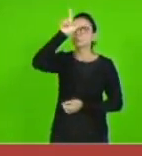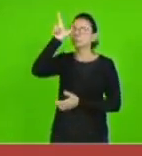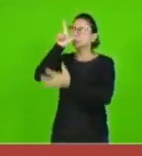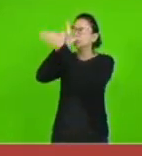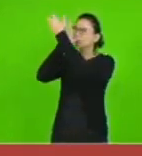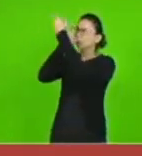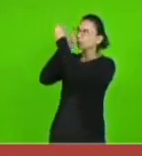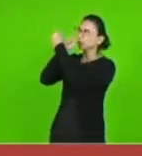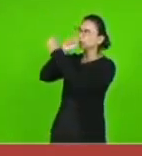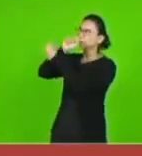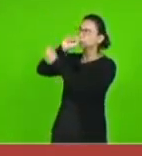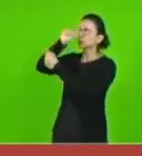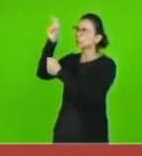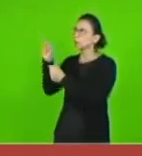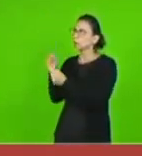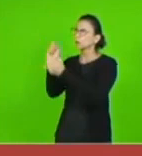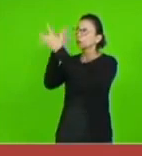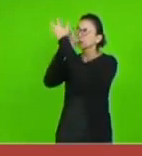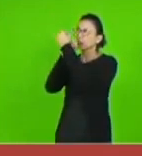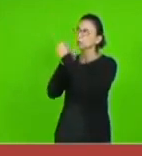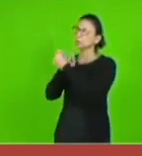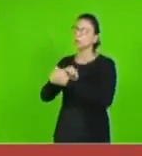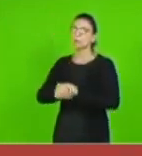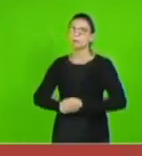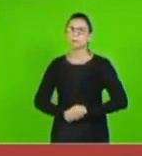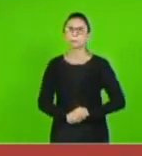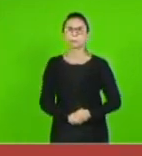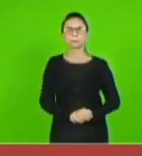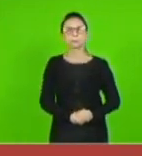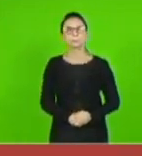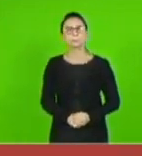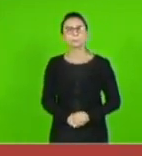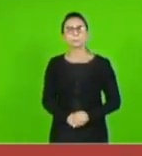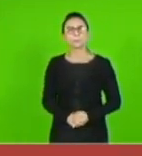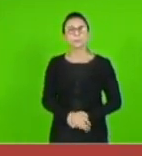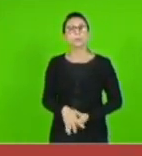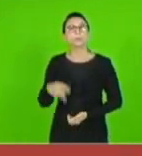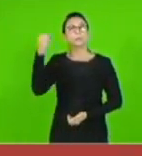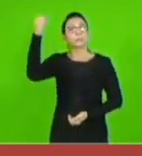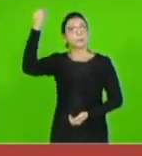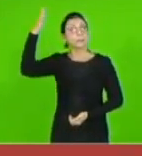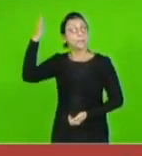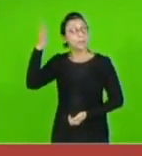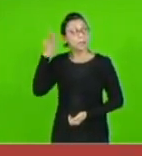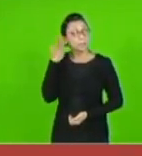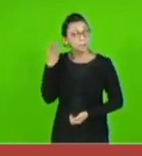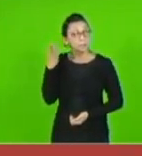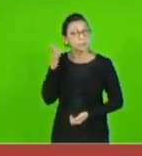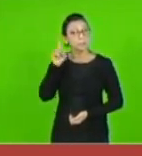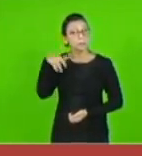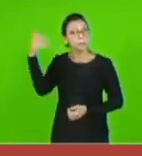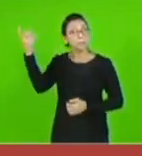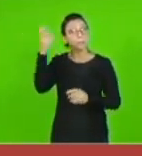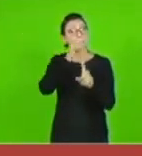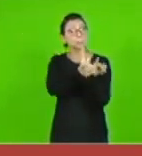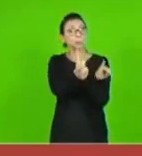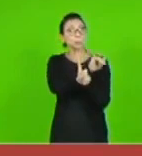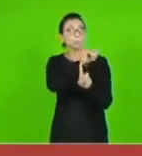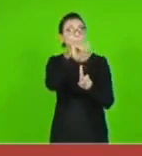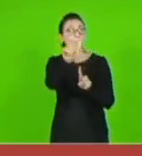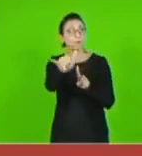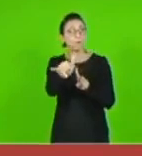he says all these things in the Bible, that the sun will no longer shine. We haven't seen these things yet. They're yet to